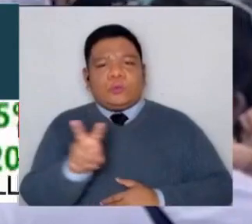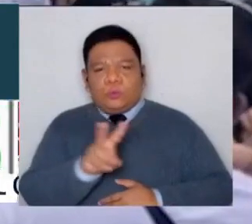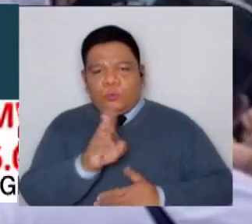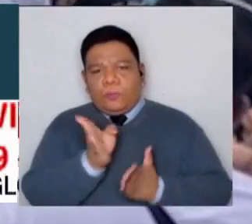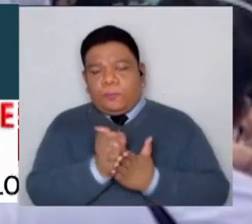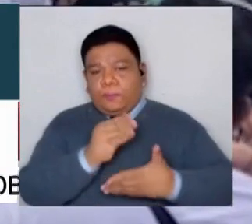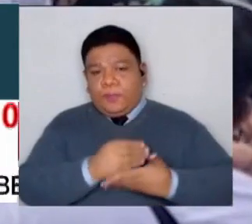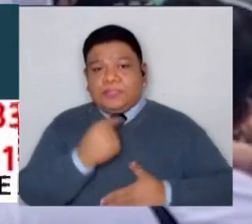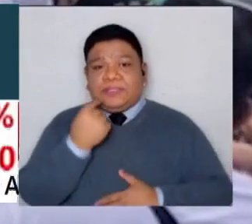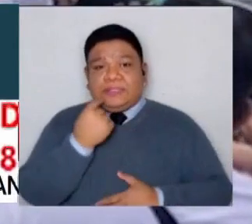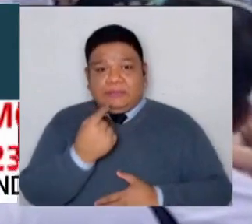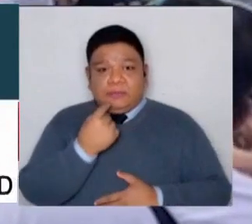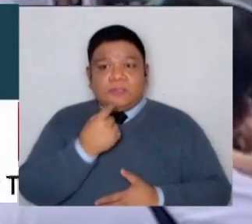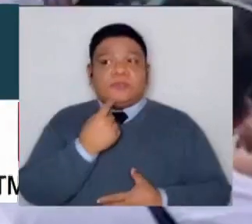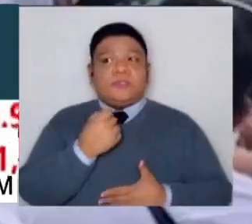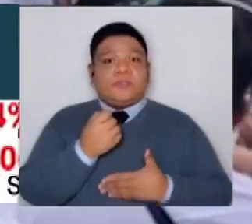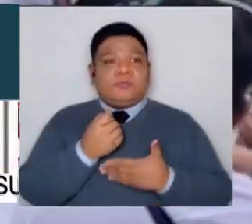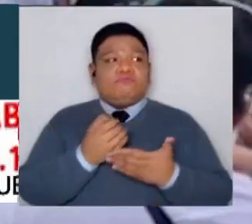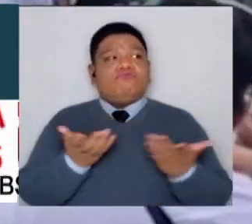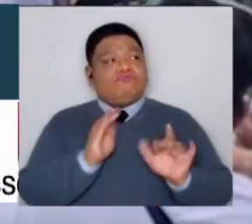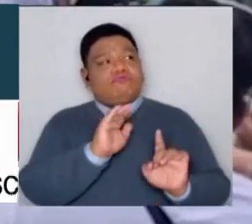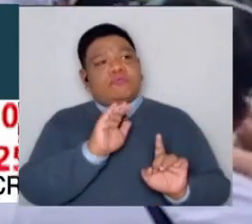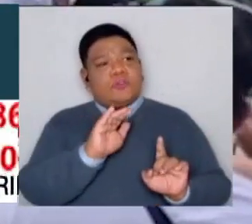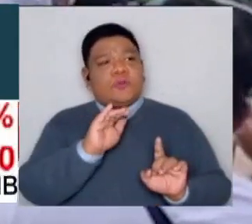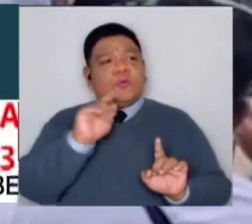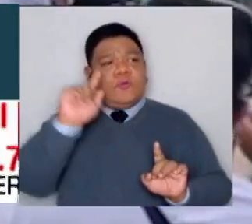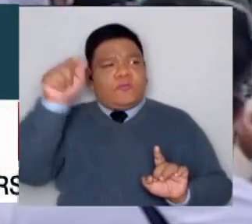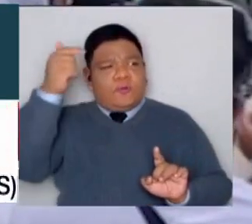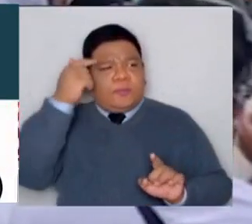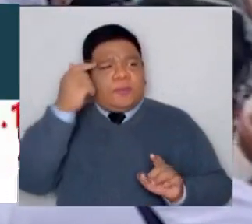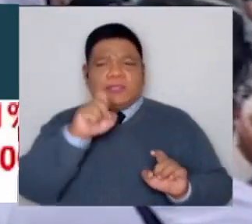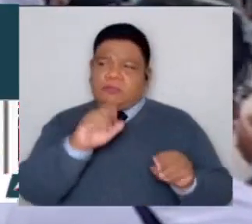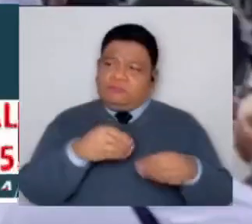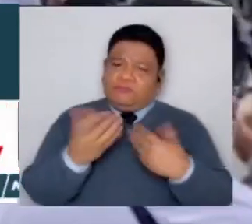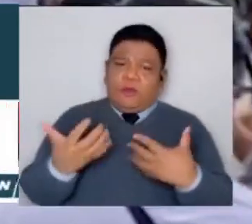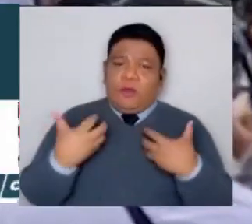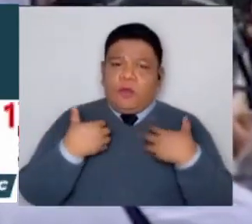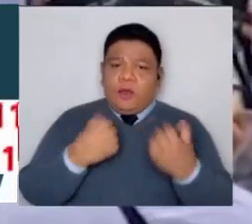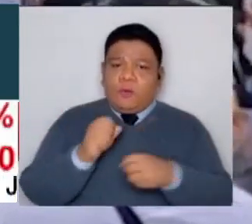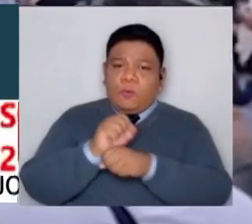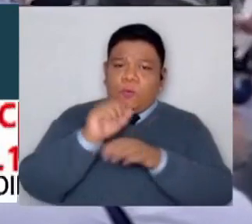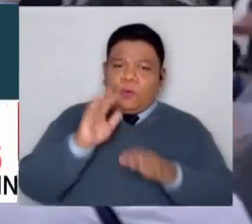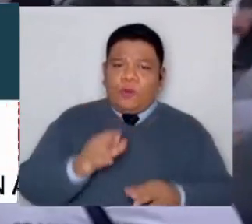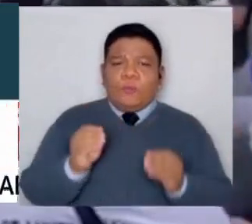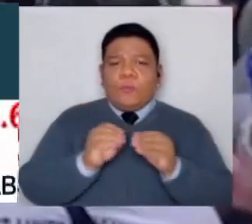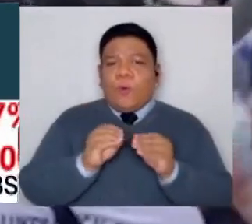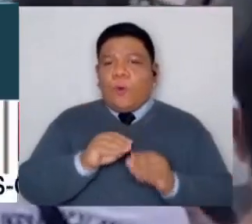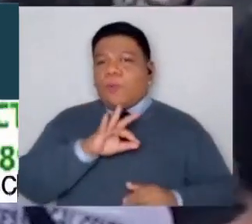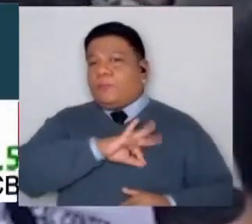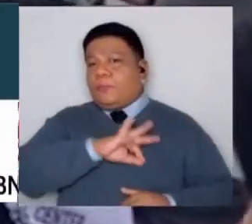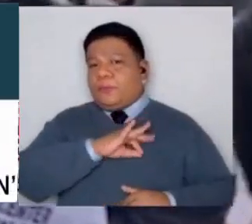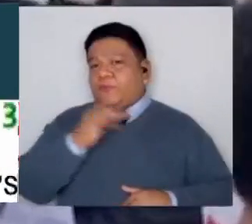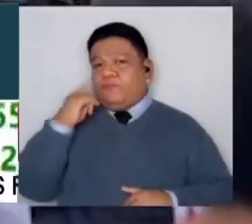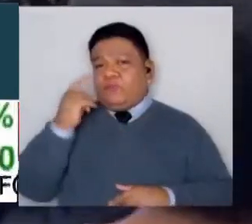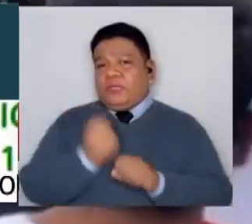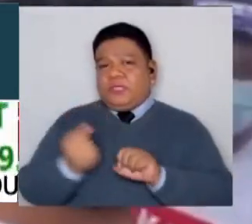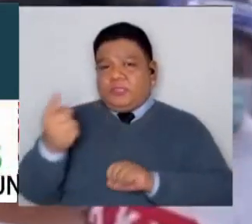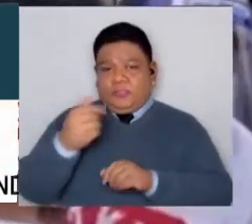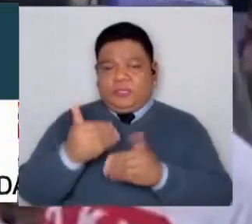all they're asking is for the government to continue providing healthcare workers with benefits next year. The House of Representatives transmitted to the Senate on